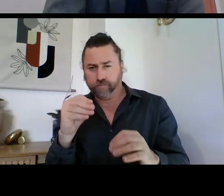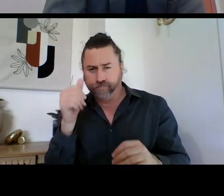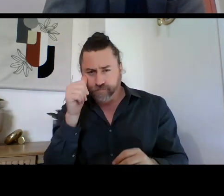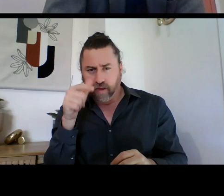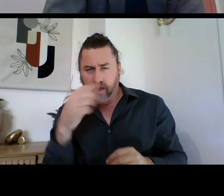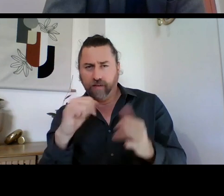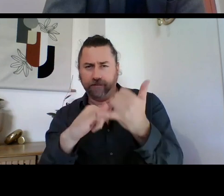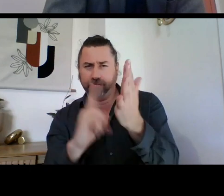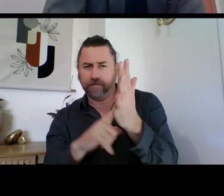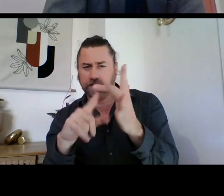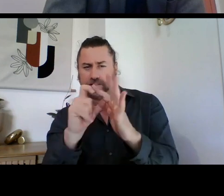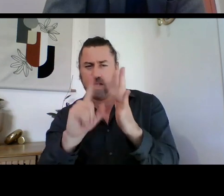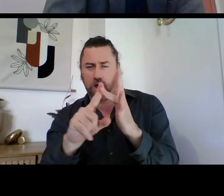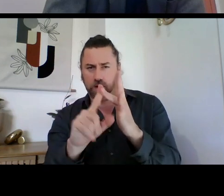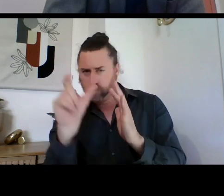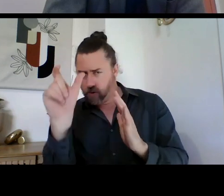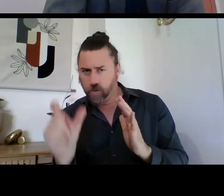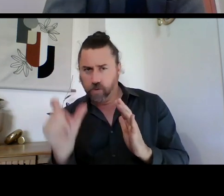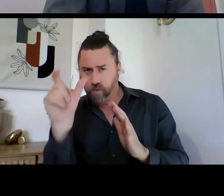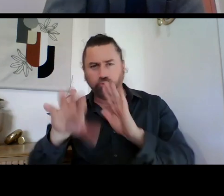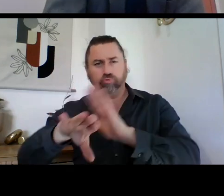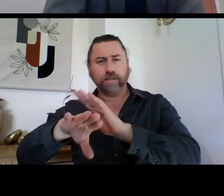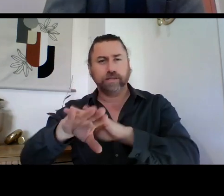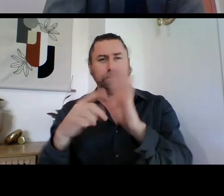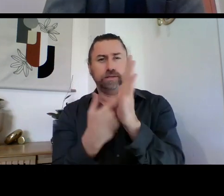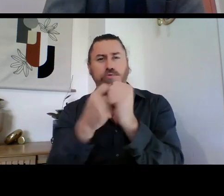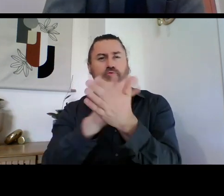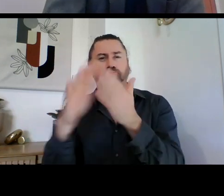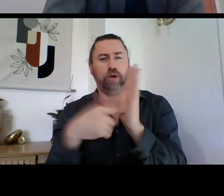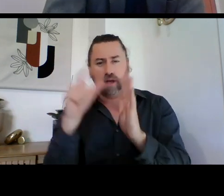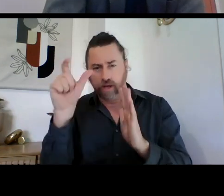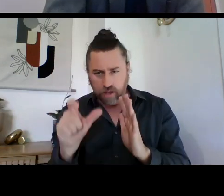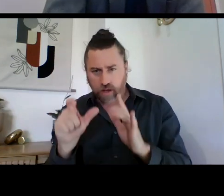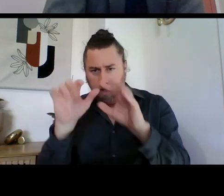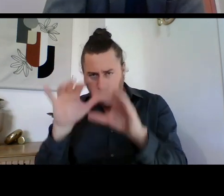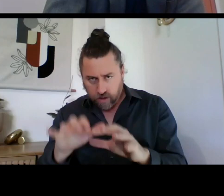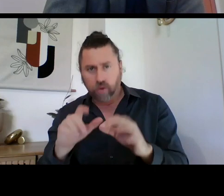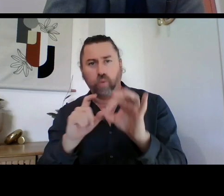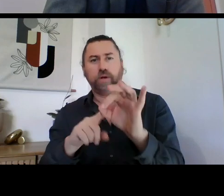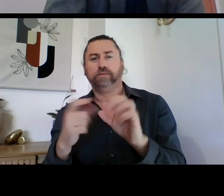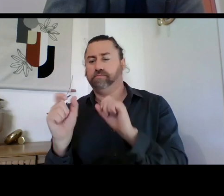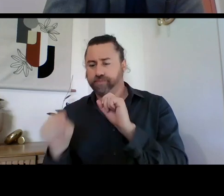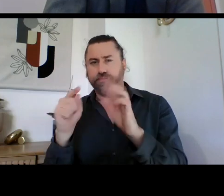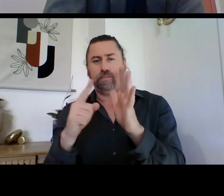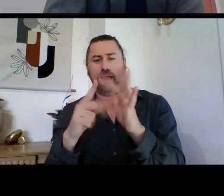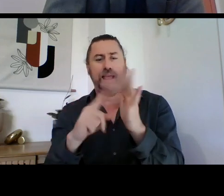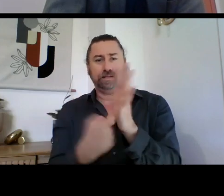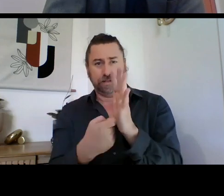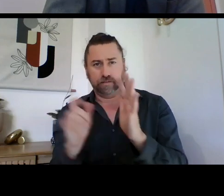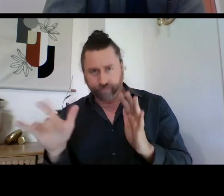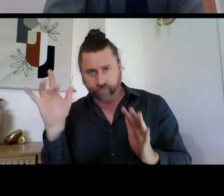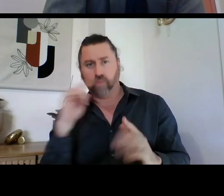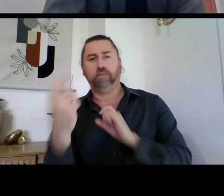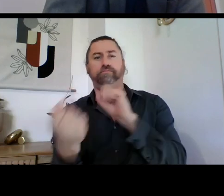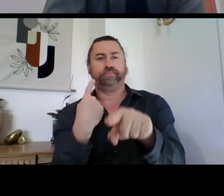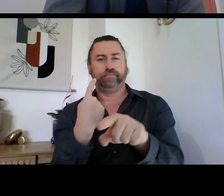find a Slido tab on the right-hand side of your screen. Just type in a question and hit enter and it'll be sent to us. We